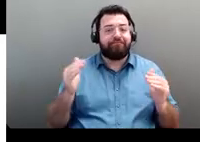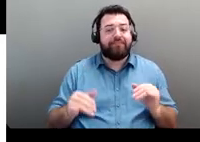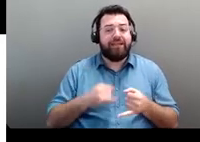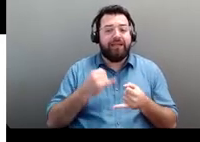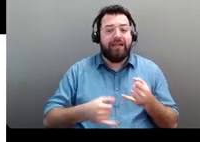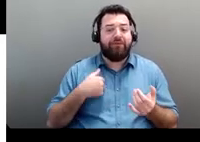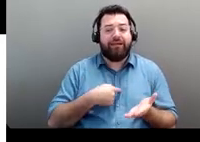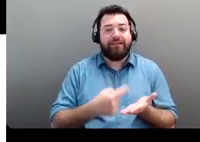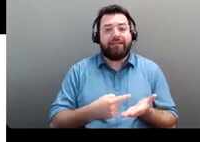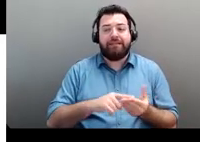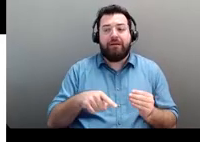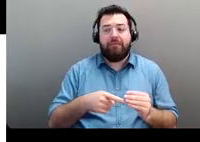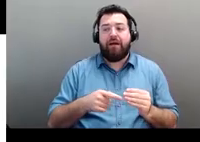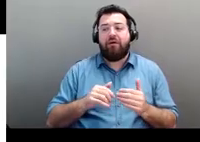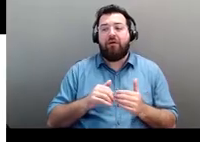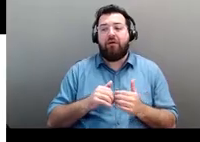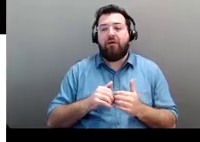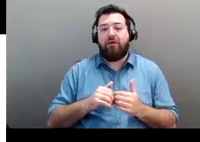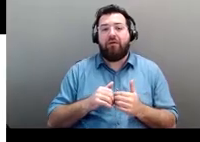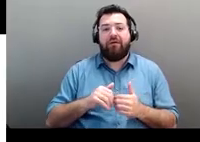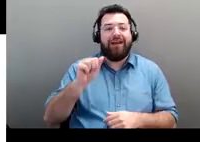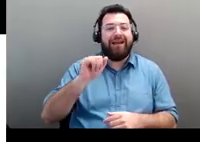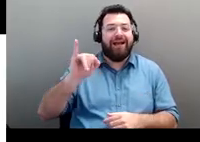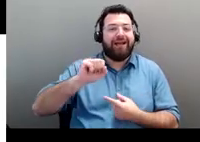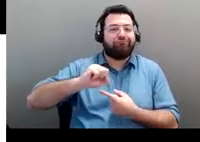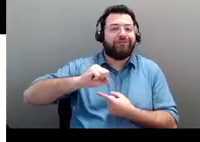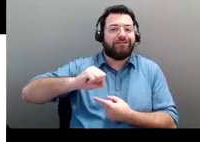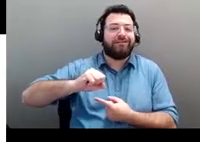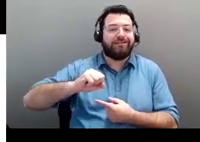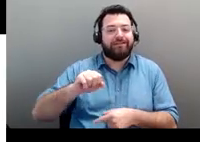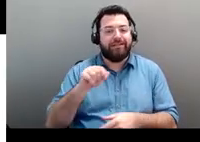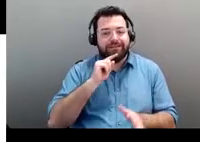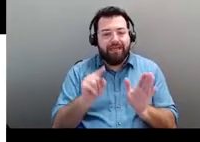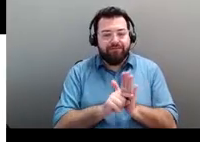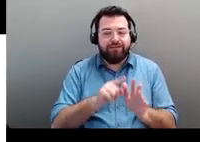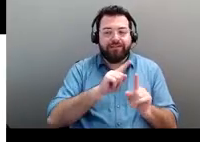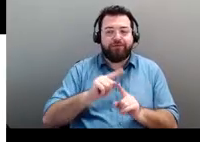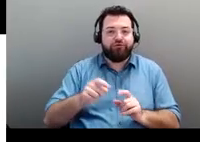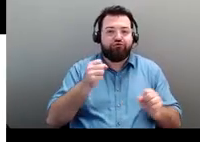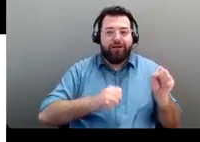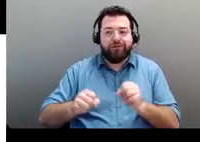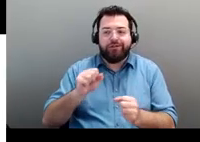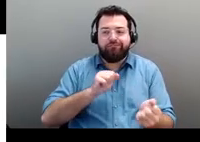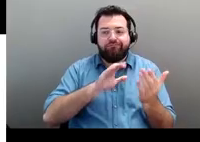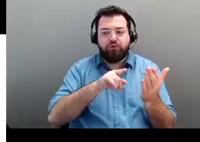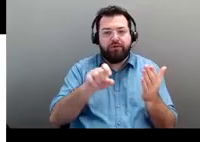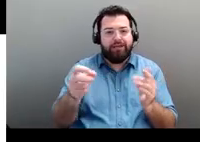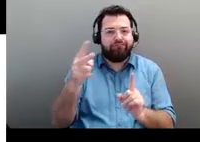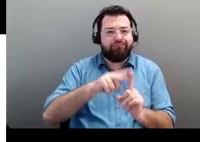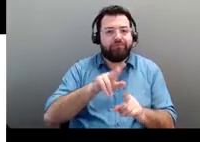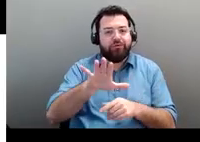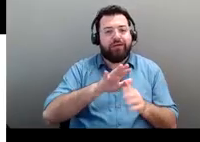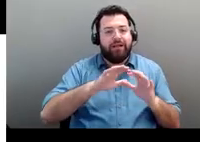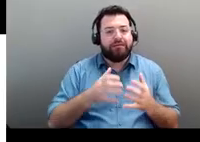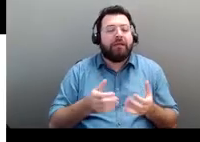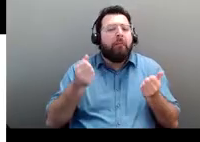AI resistant assignments and strategies that you can implement in your classes. Many of you are